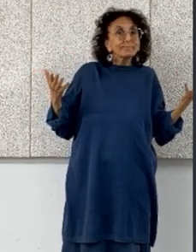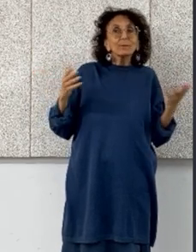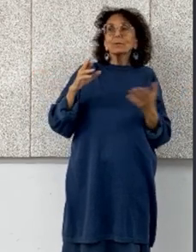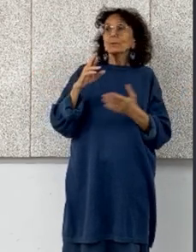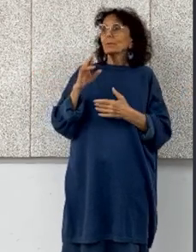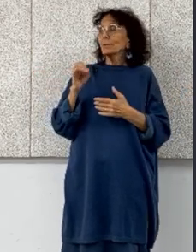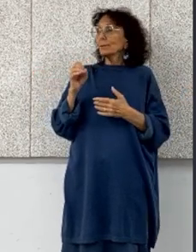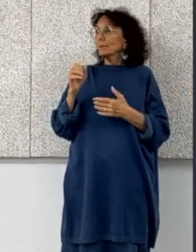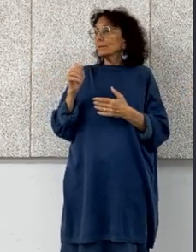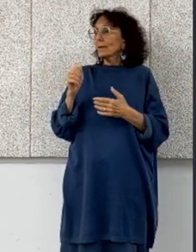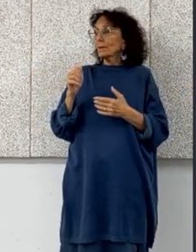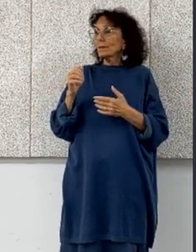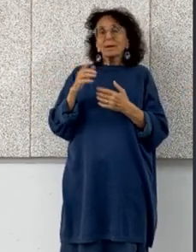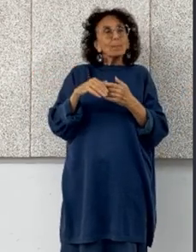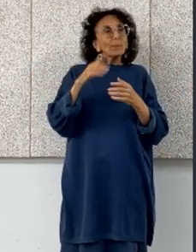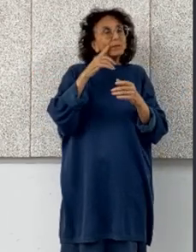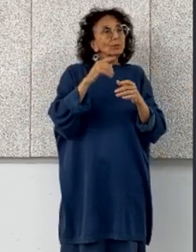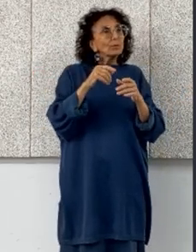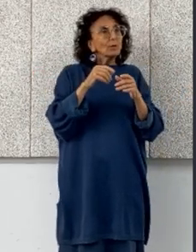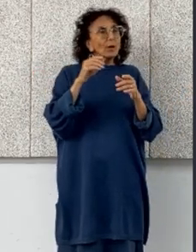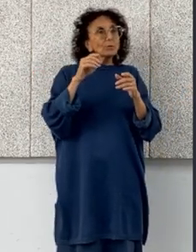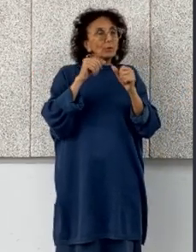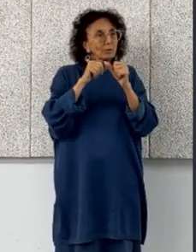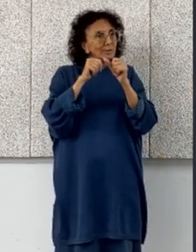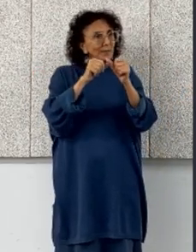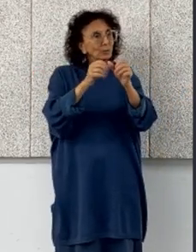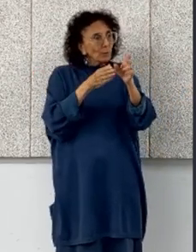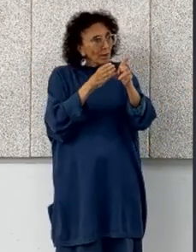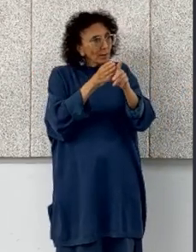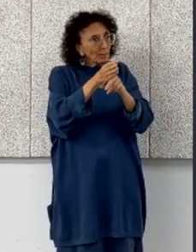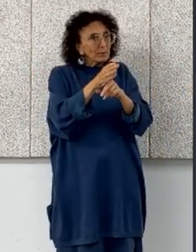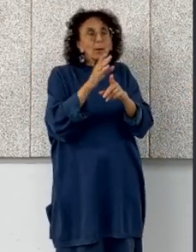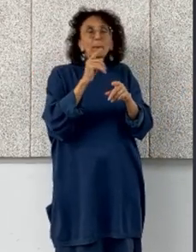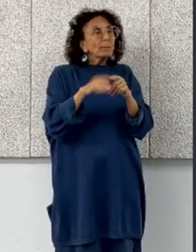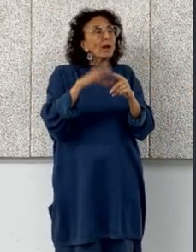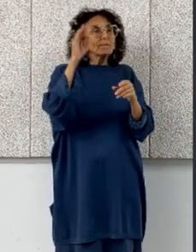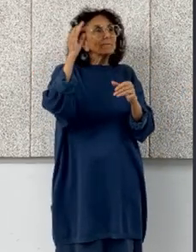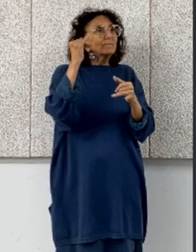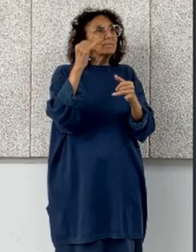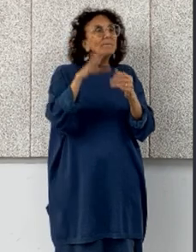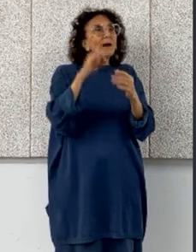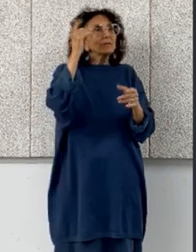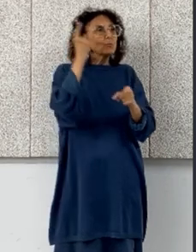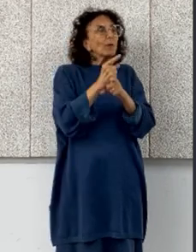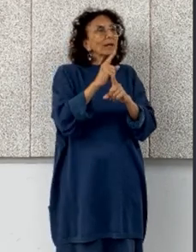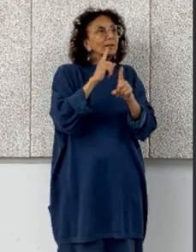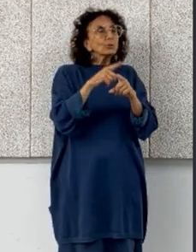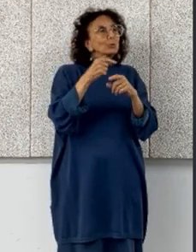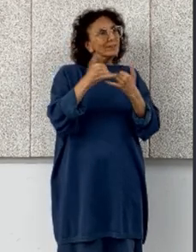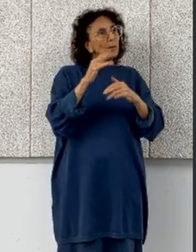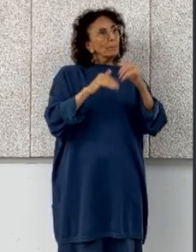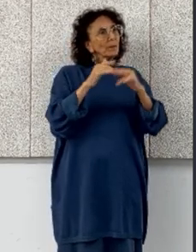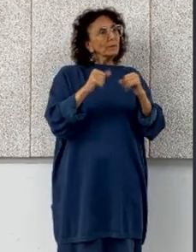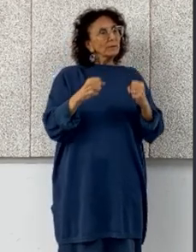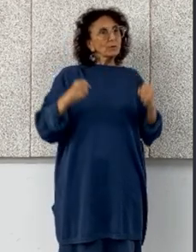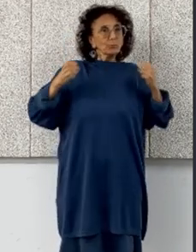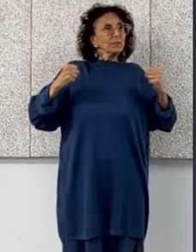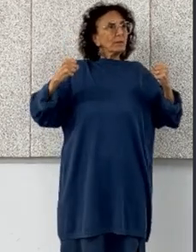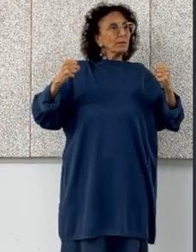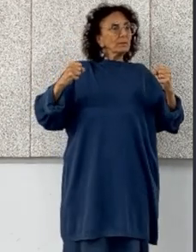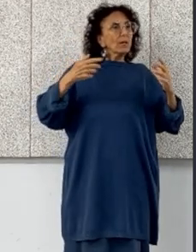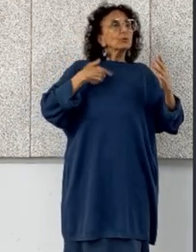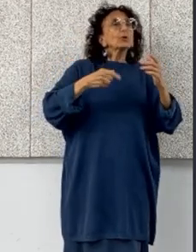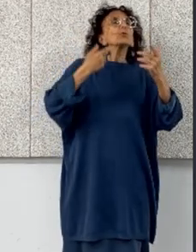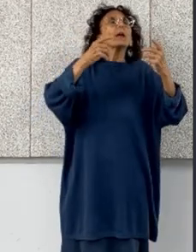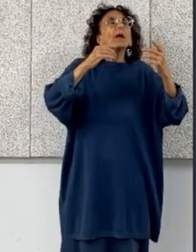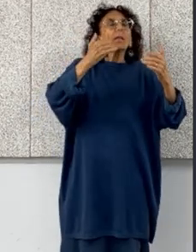But maybe it's also about staying on that path, right? Like, not that you're gonna get to the end of it, but that you're building resilience to like trip over something and try